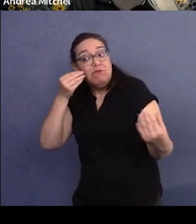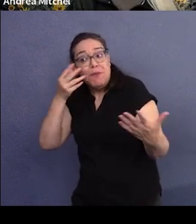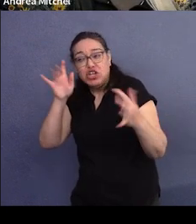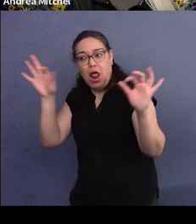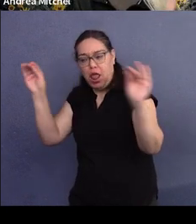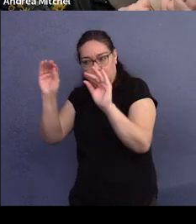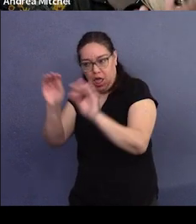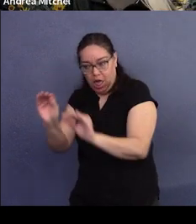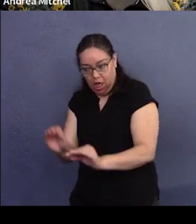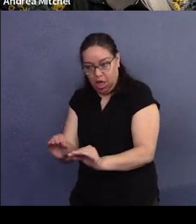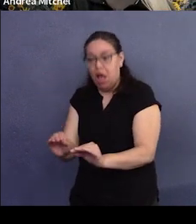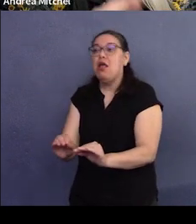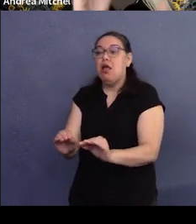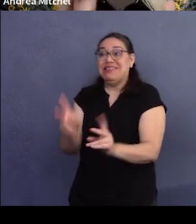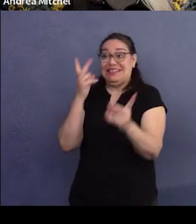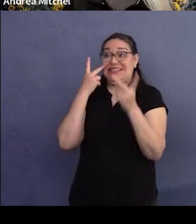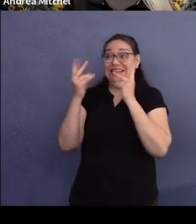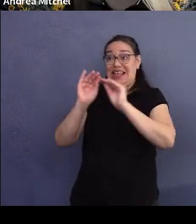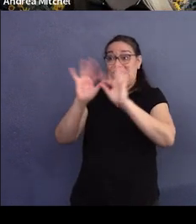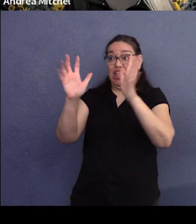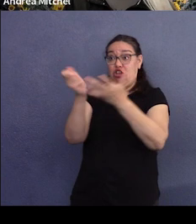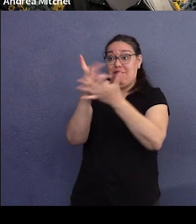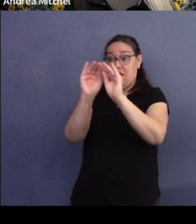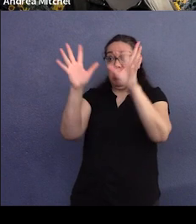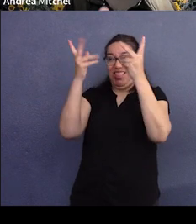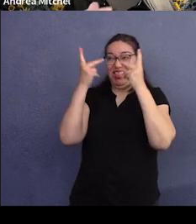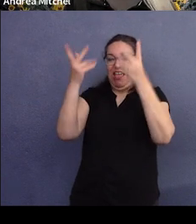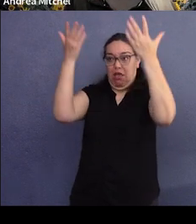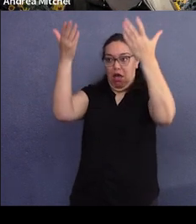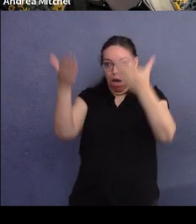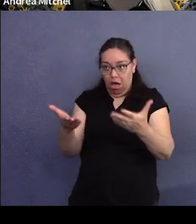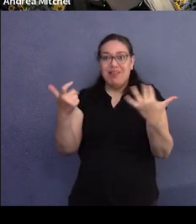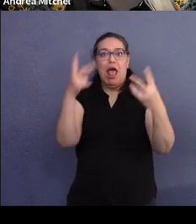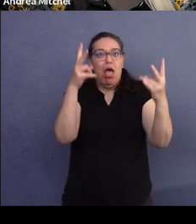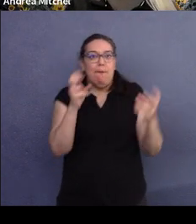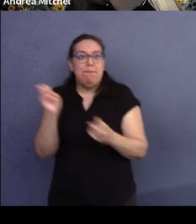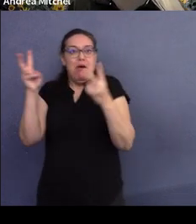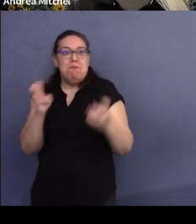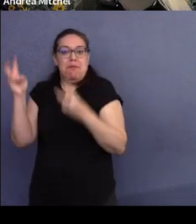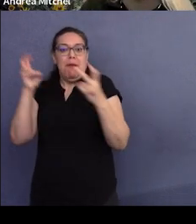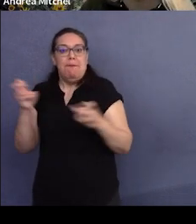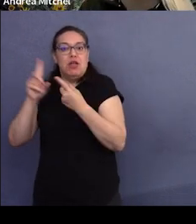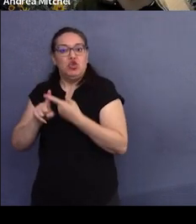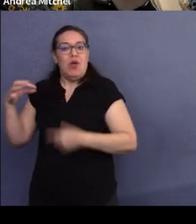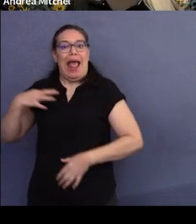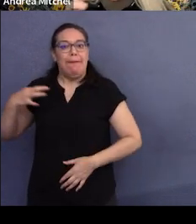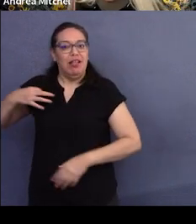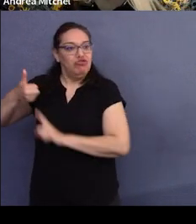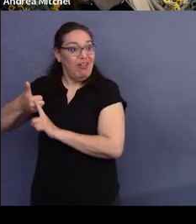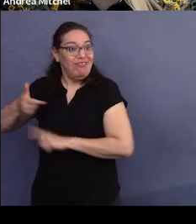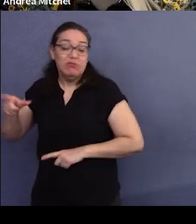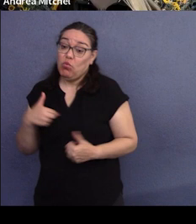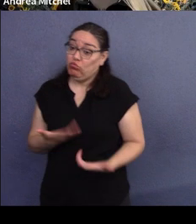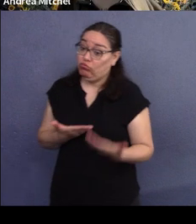actual application. This is in the same format, but you have a spreadsheet for you to use that will total it up for you. So I would, if